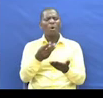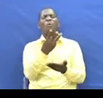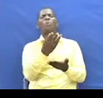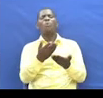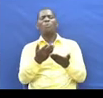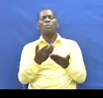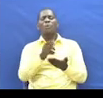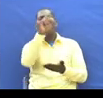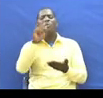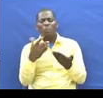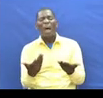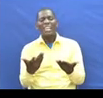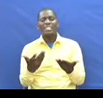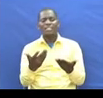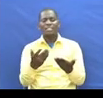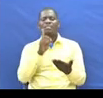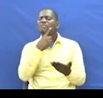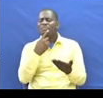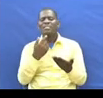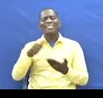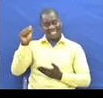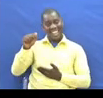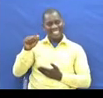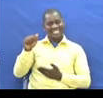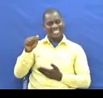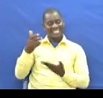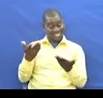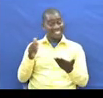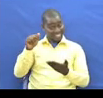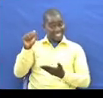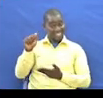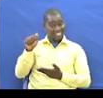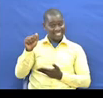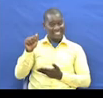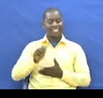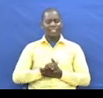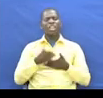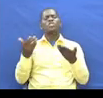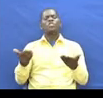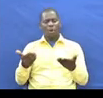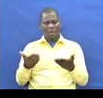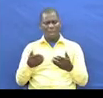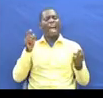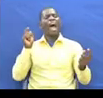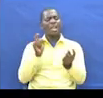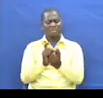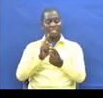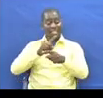what is a function just by using what we have learned here? Of course, the answer is yes. The answer is